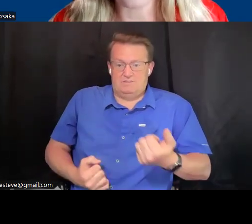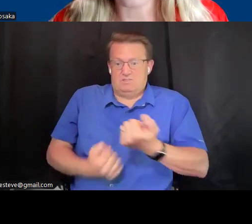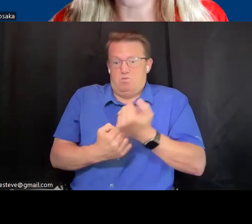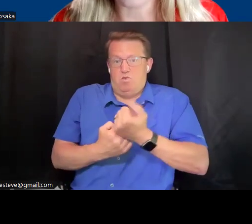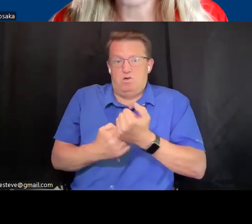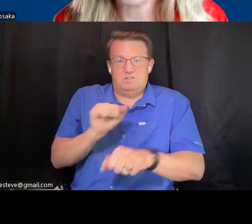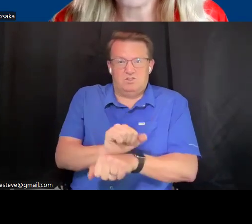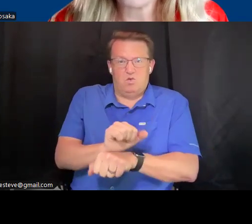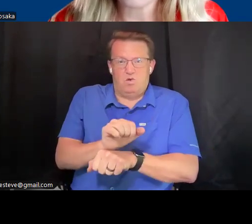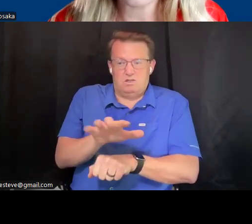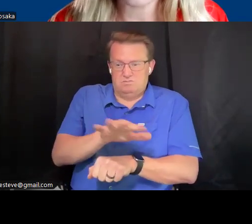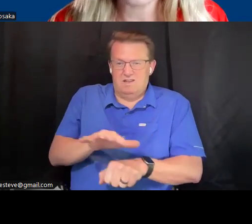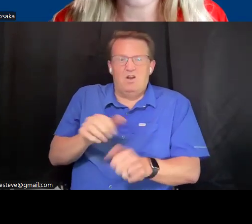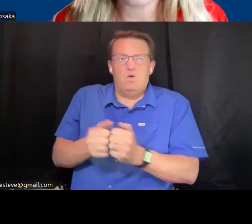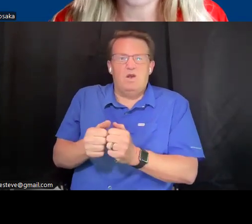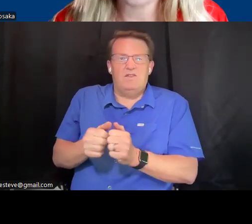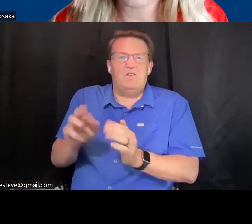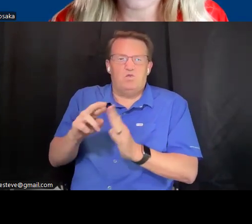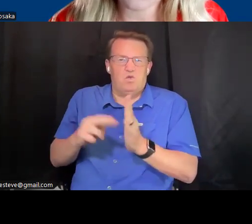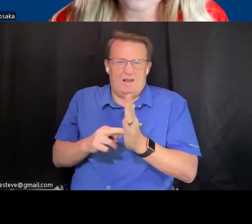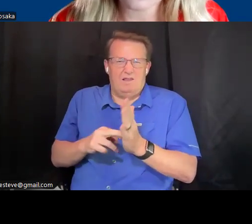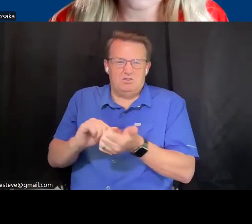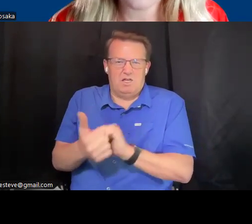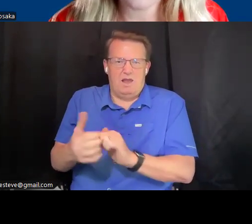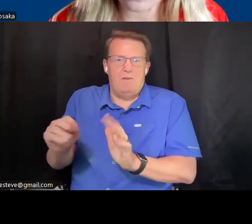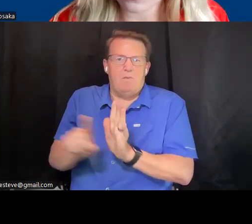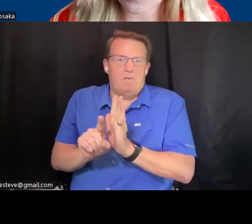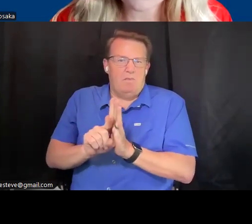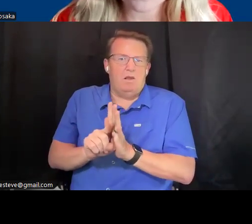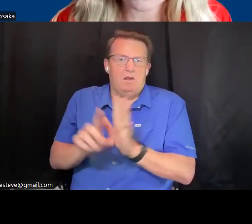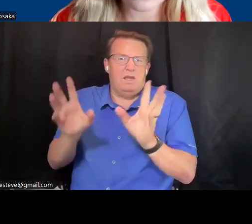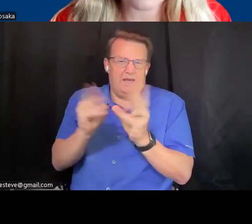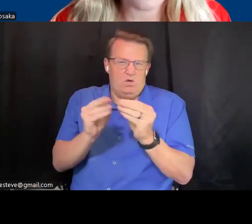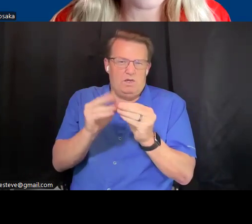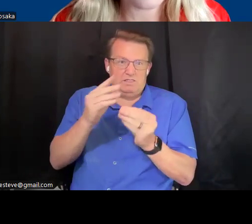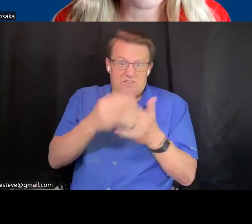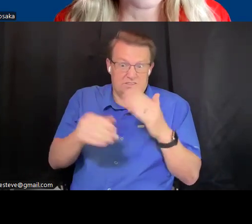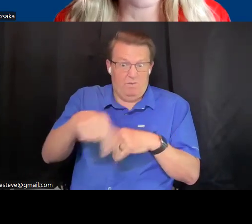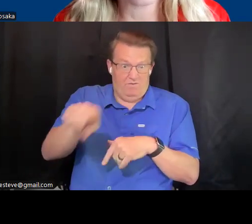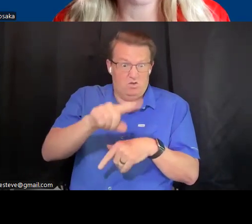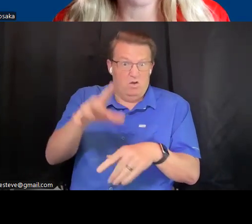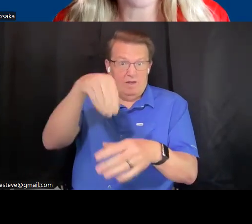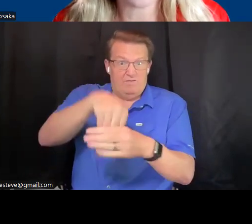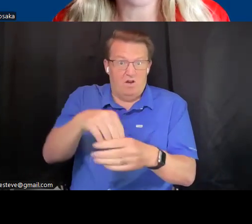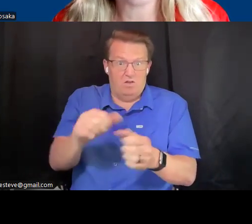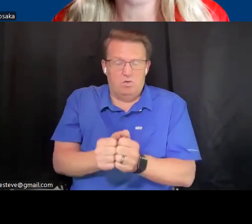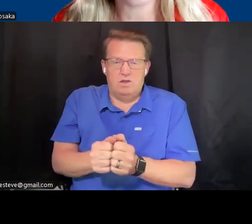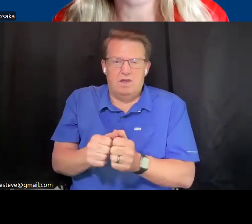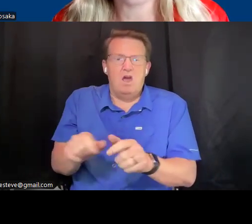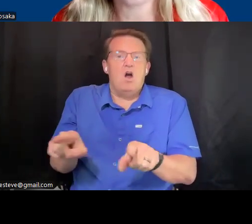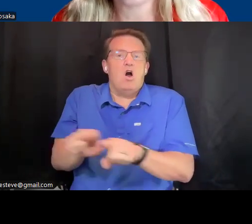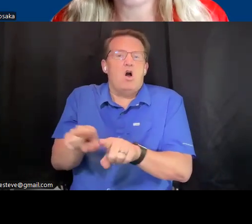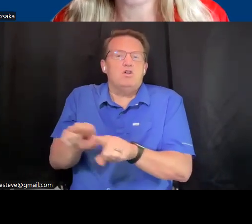lot of the regulatory changes and the public hearings that some of you have partaken in. And it further complements the